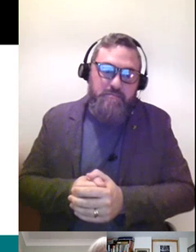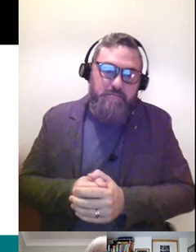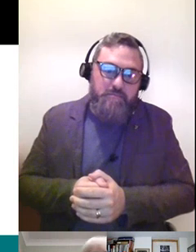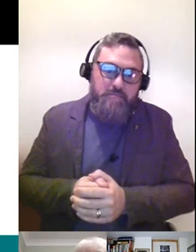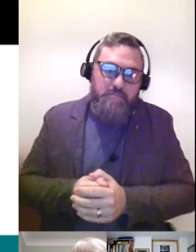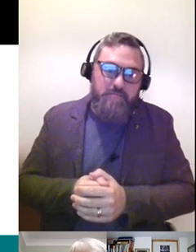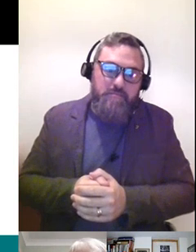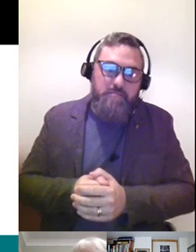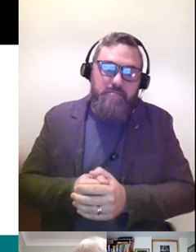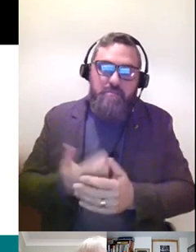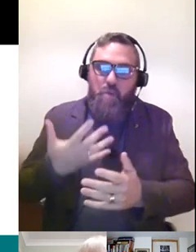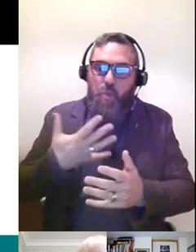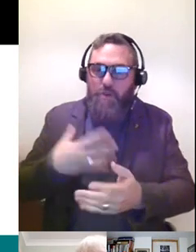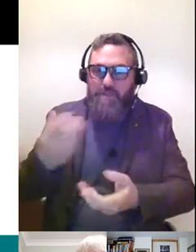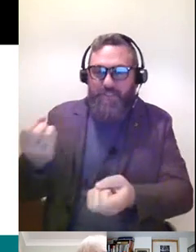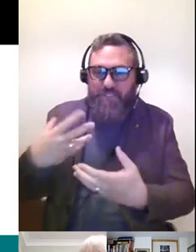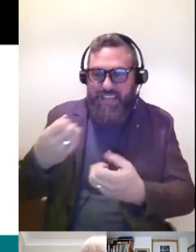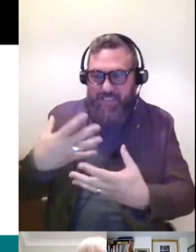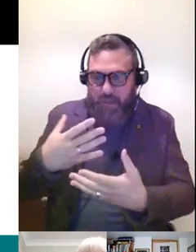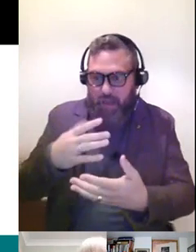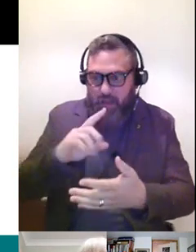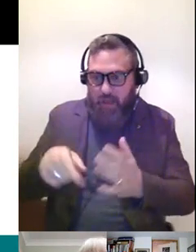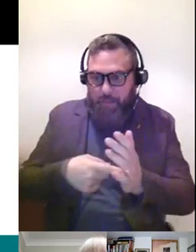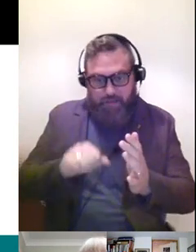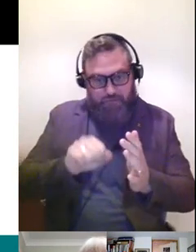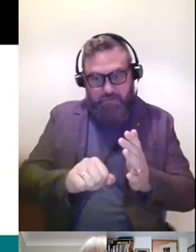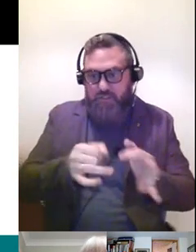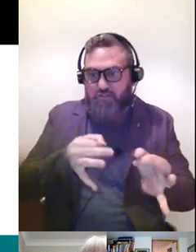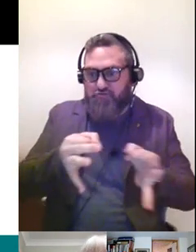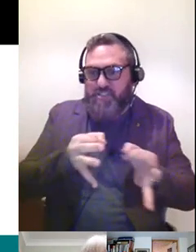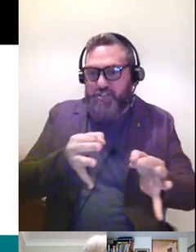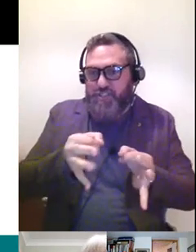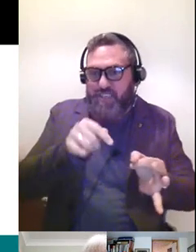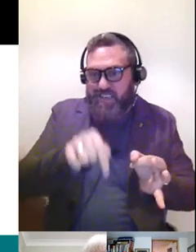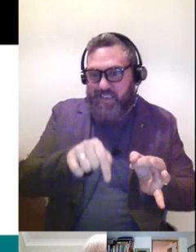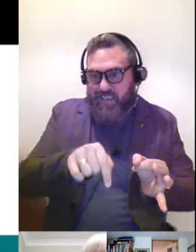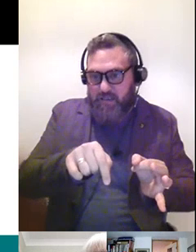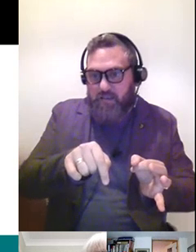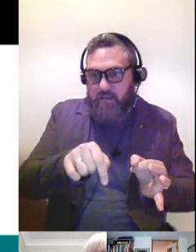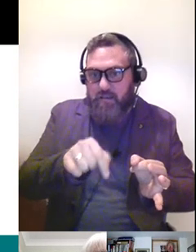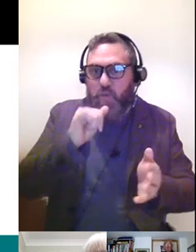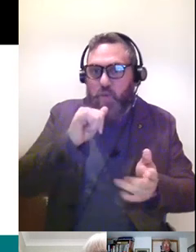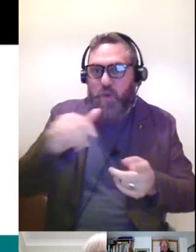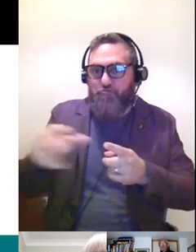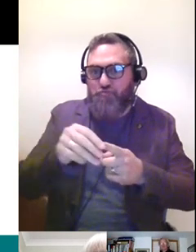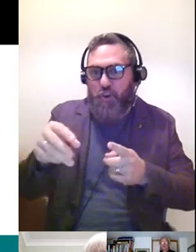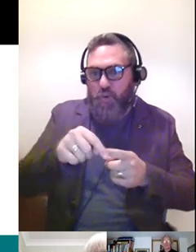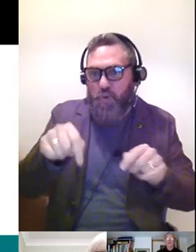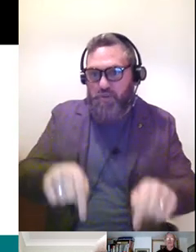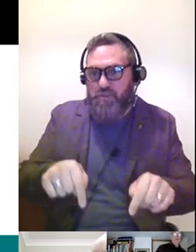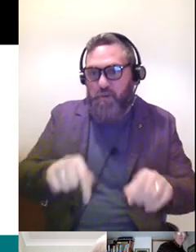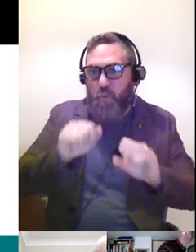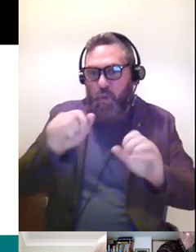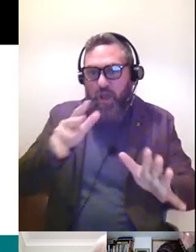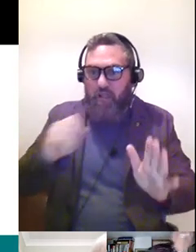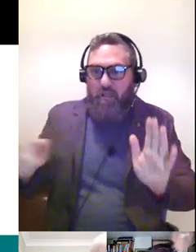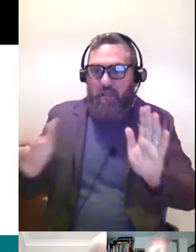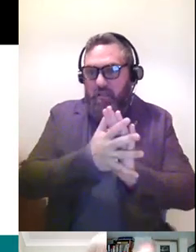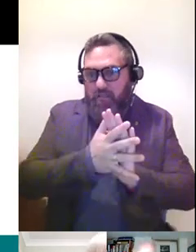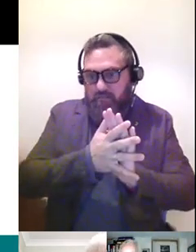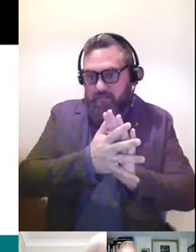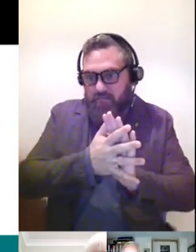And they are seeking feedback on their strategy tonight. The meeting is being recorded and will be posted